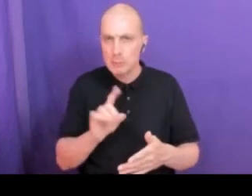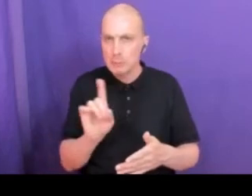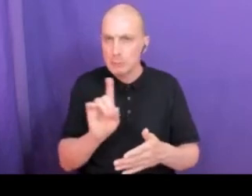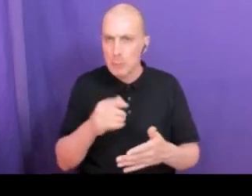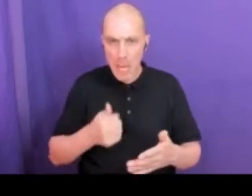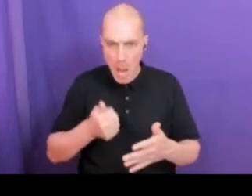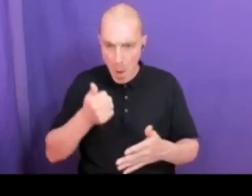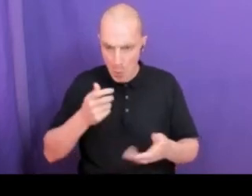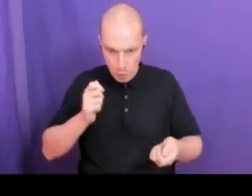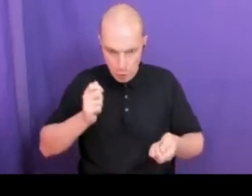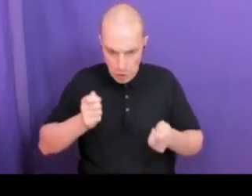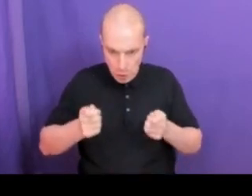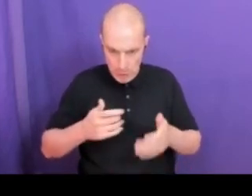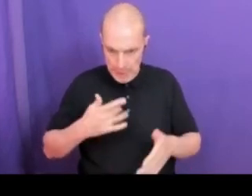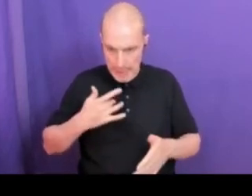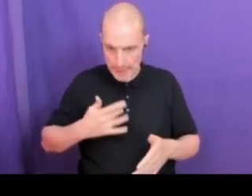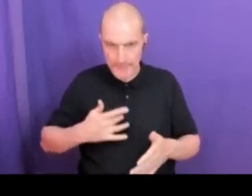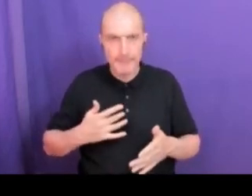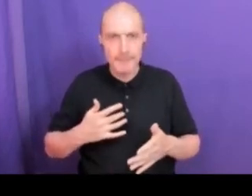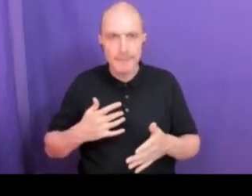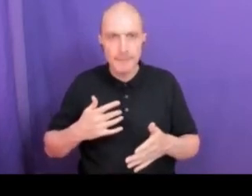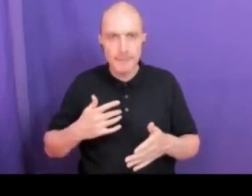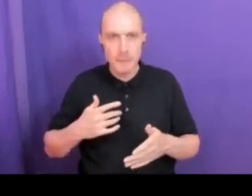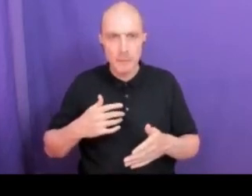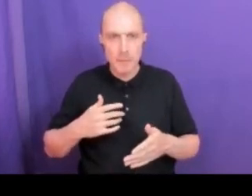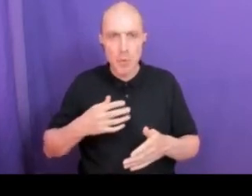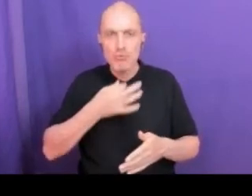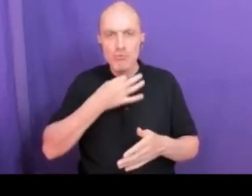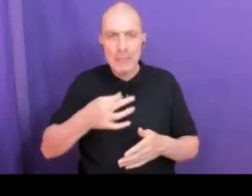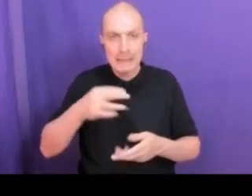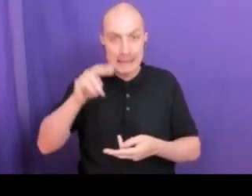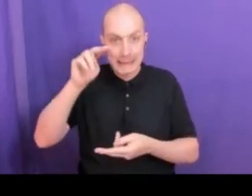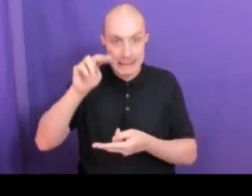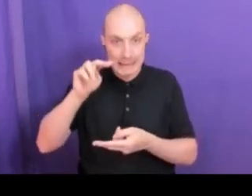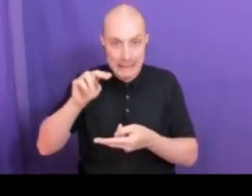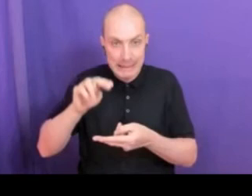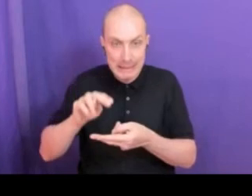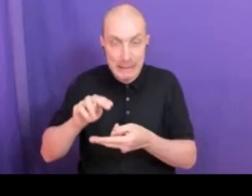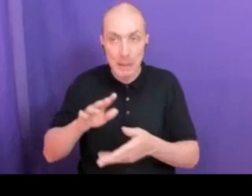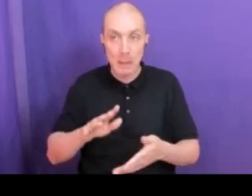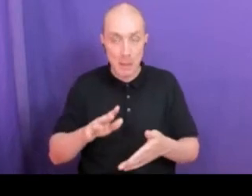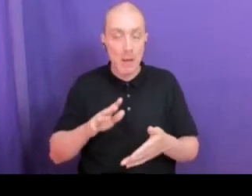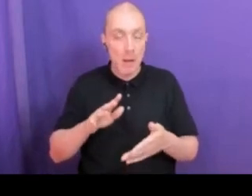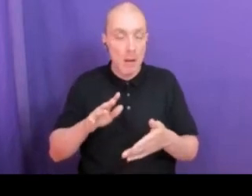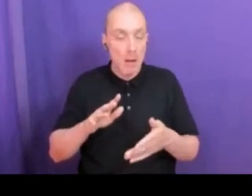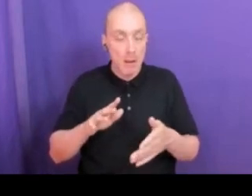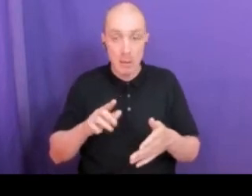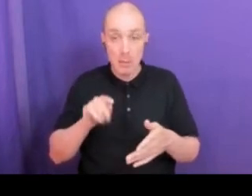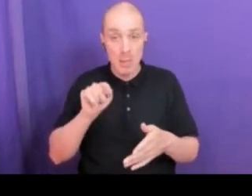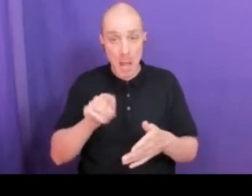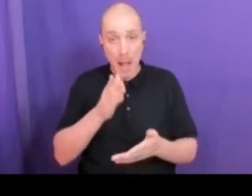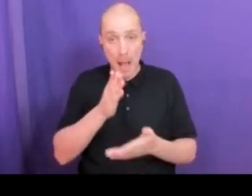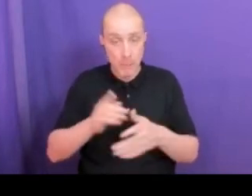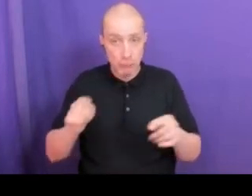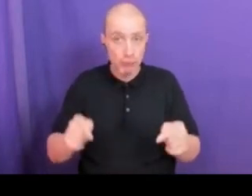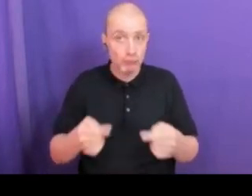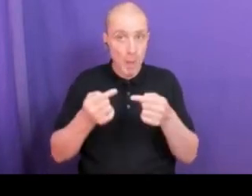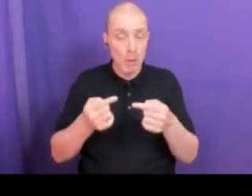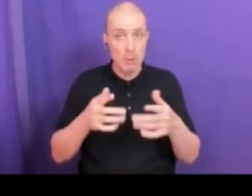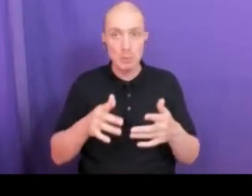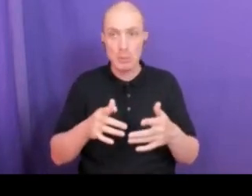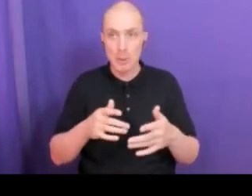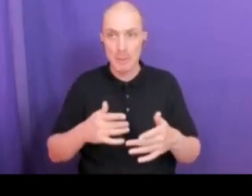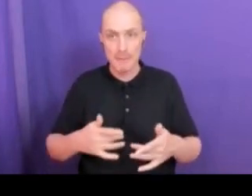some extent. Obviously, not all of the risks are very easy to meet and tackle, but we've found the reception to be